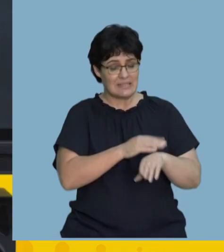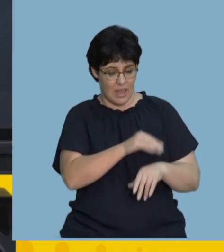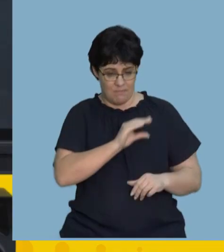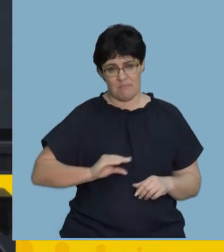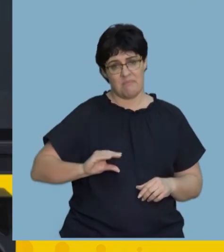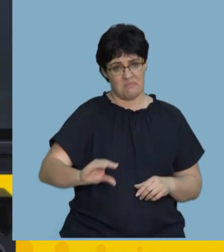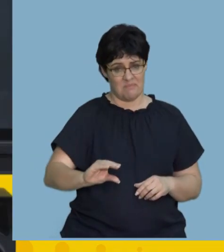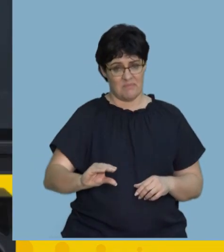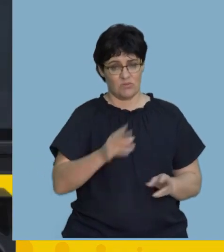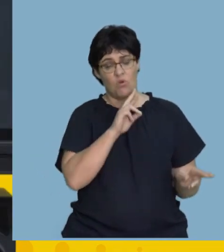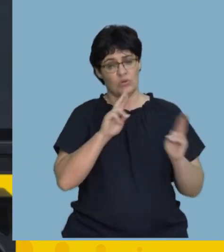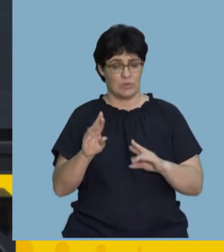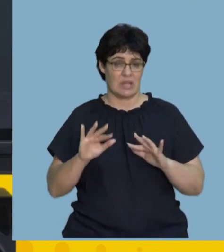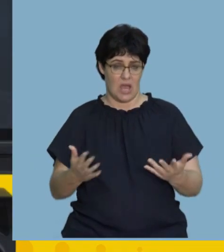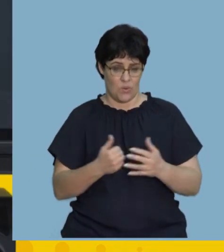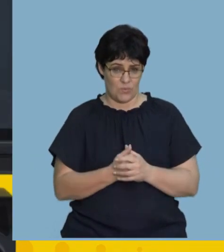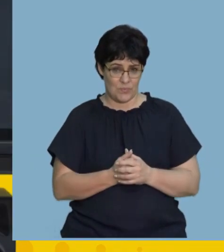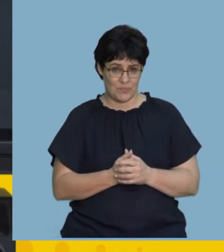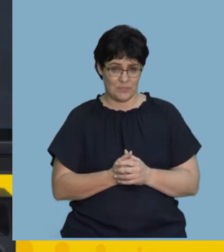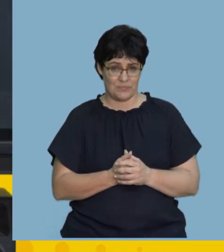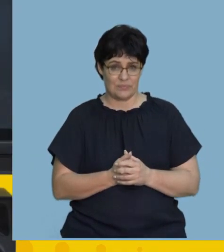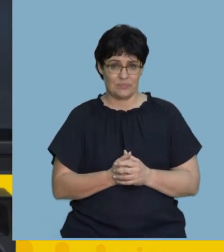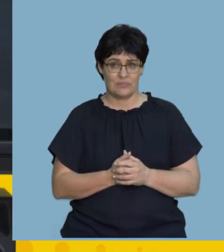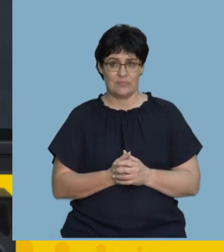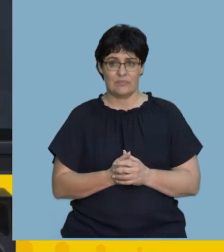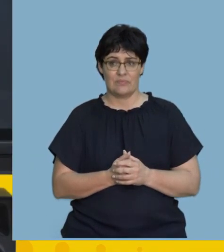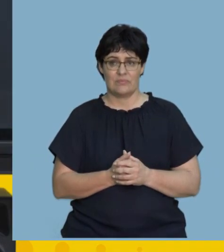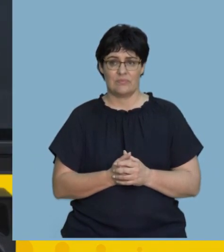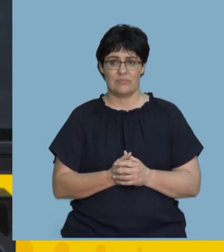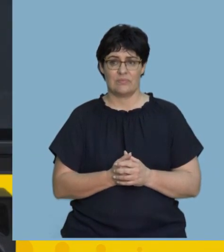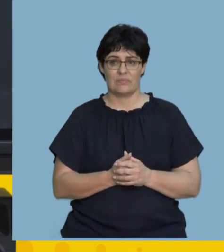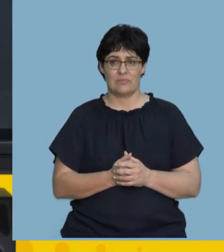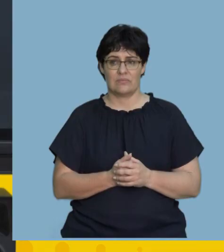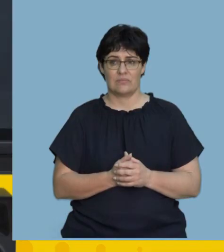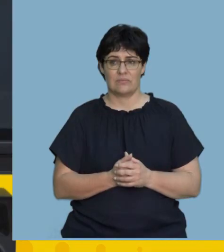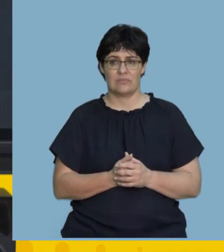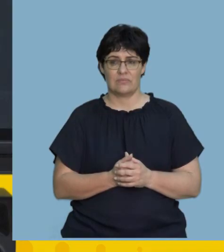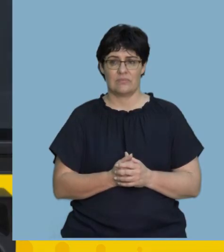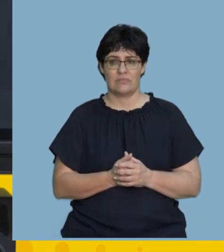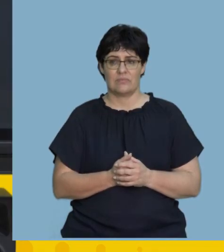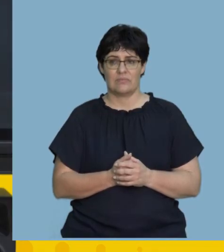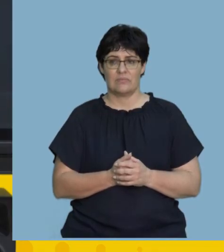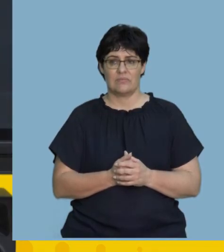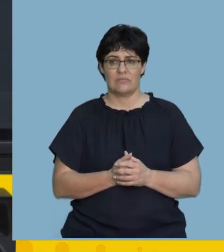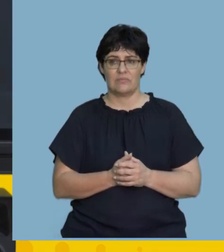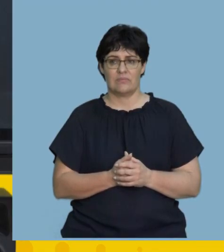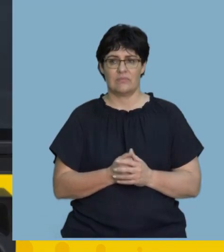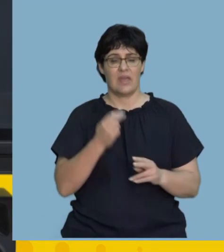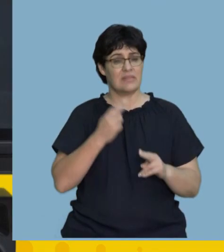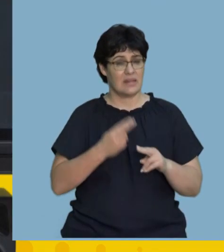time in responding to the multiple choice questions. Right. Okay. And